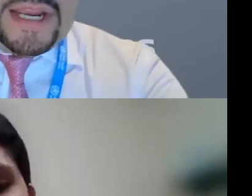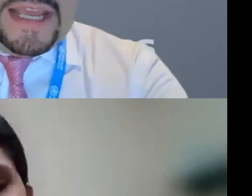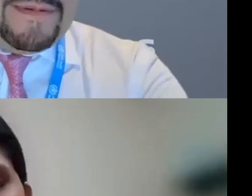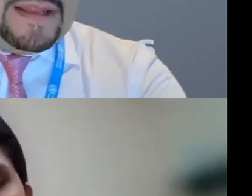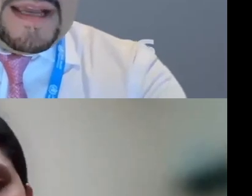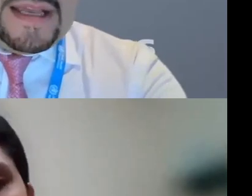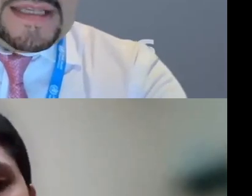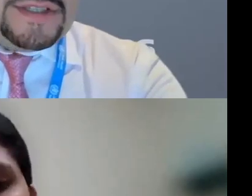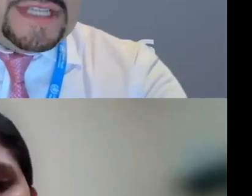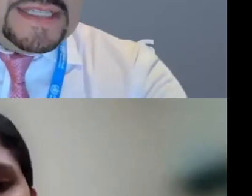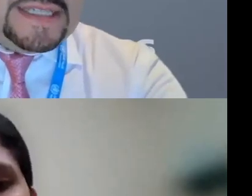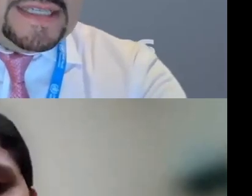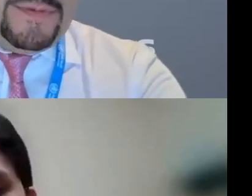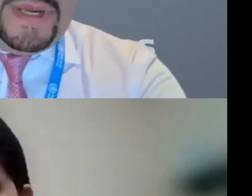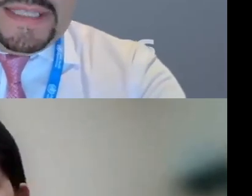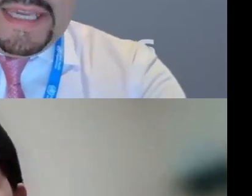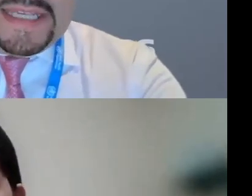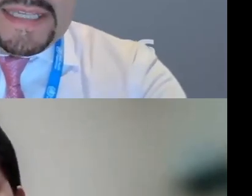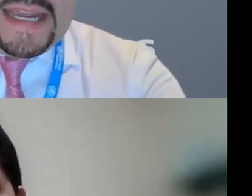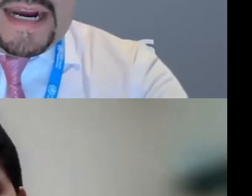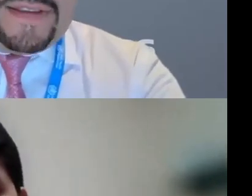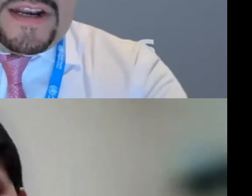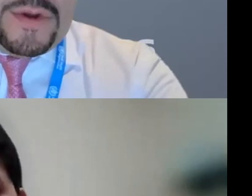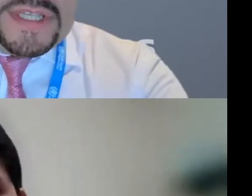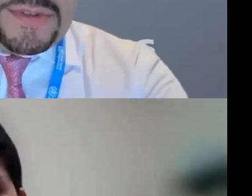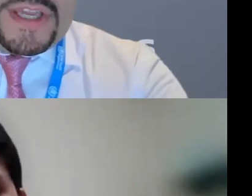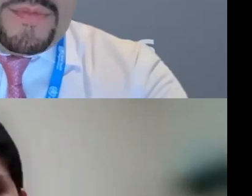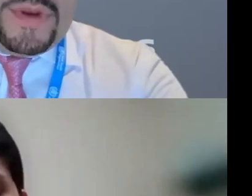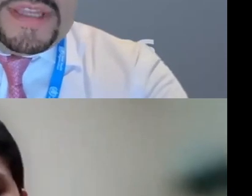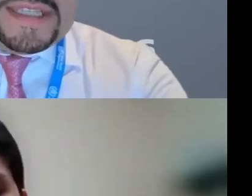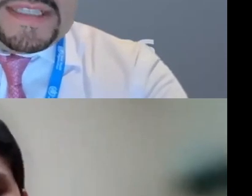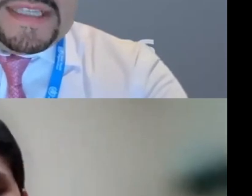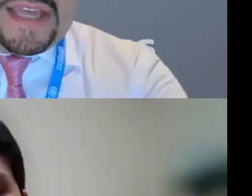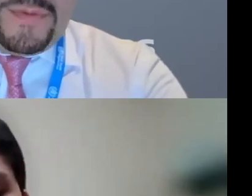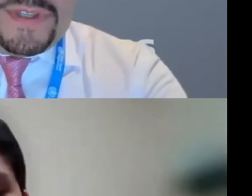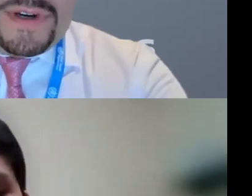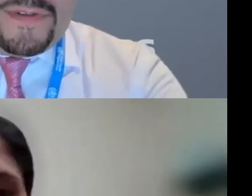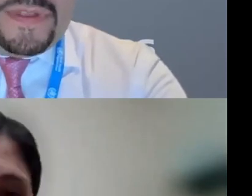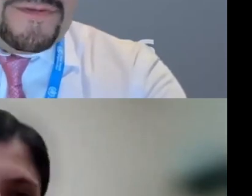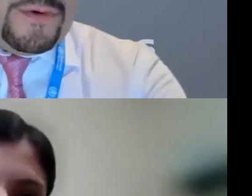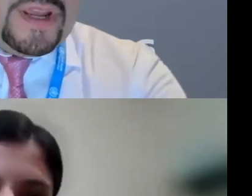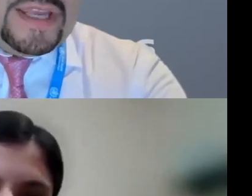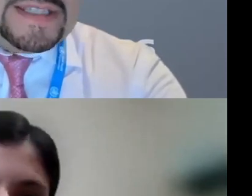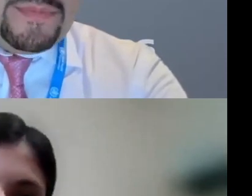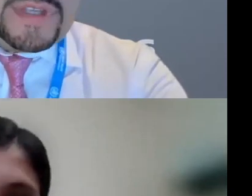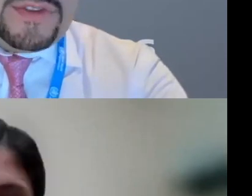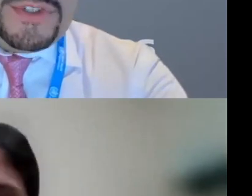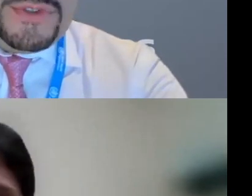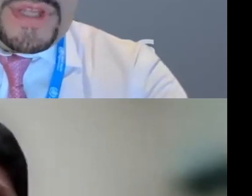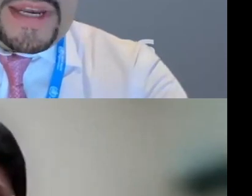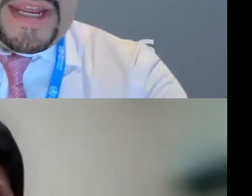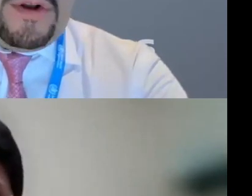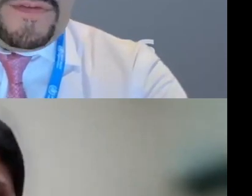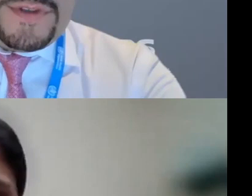at the local level, such as within cities, are the closest to the communities that we serve. Therefore, it is important